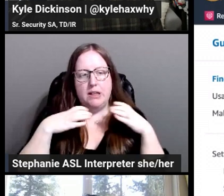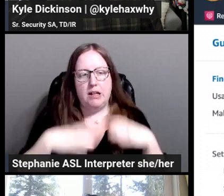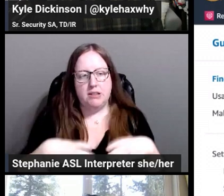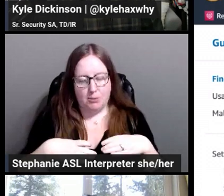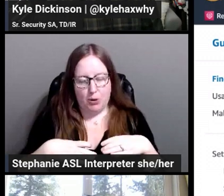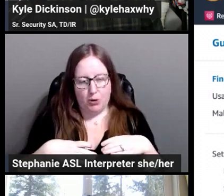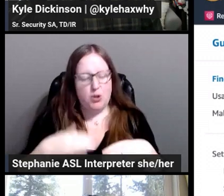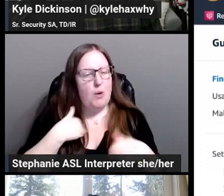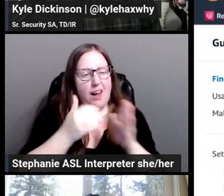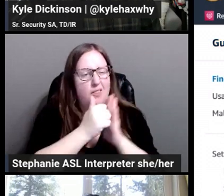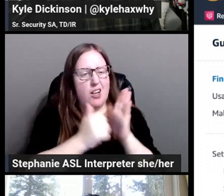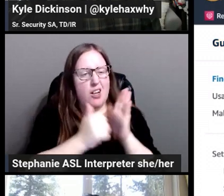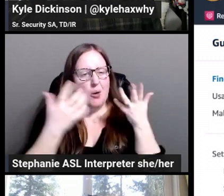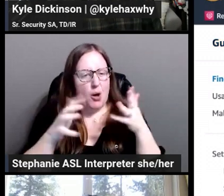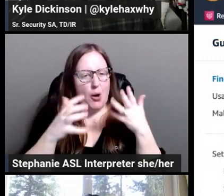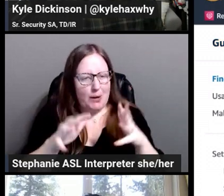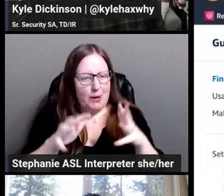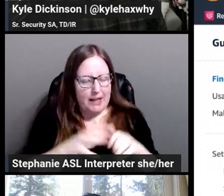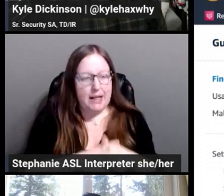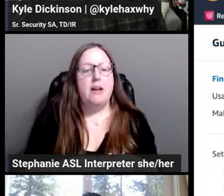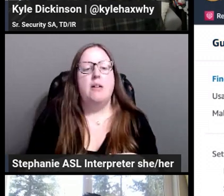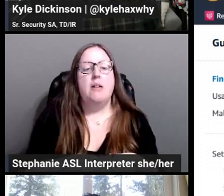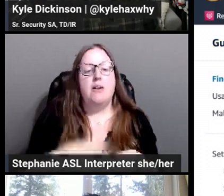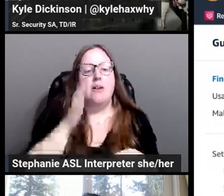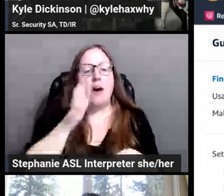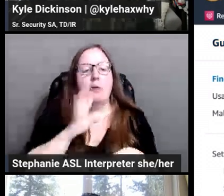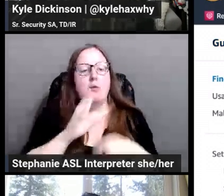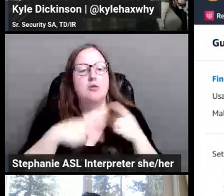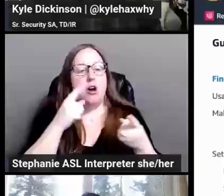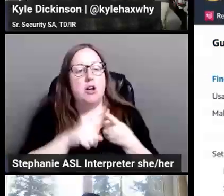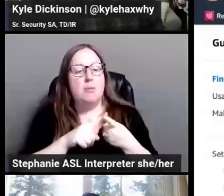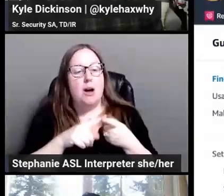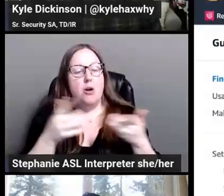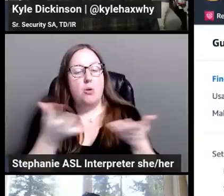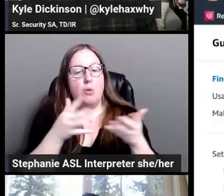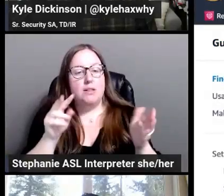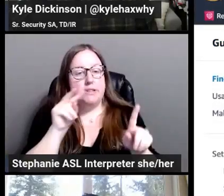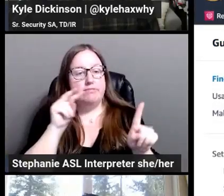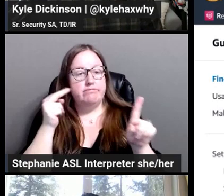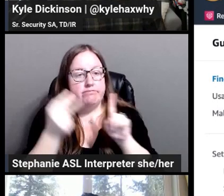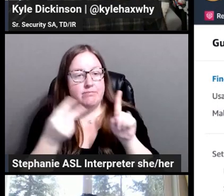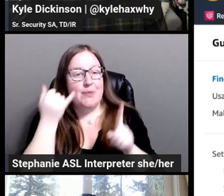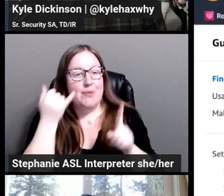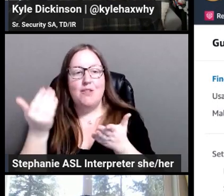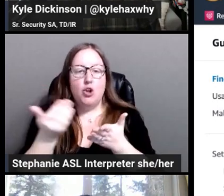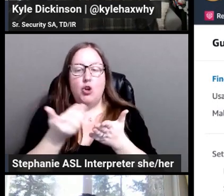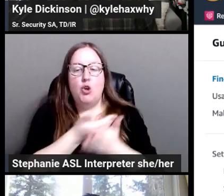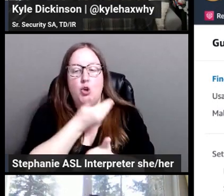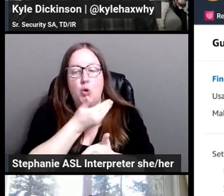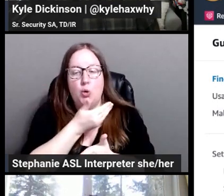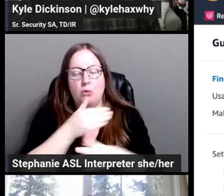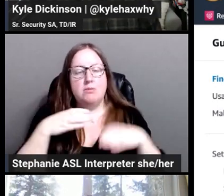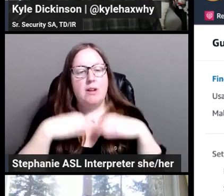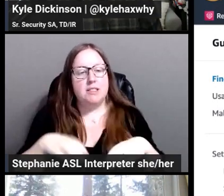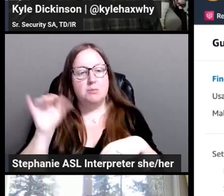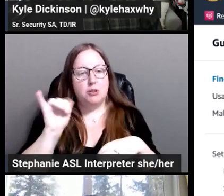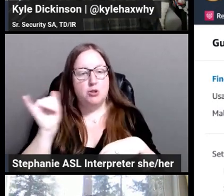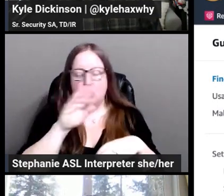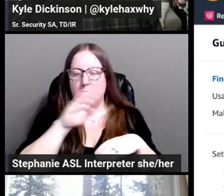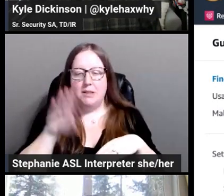And I'll also talk about what would be the view if you are a new GuardDuty customer who has never